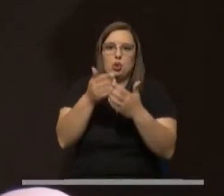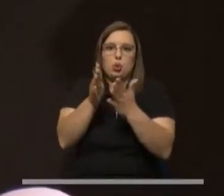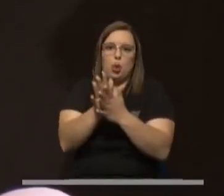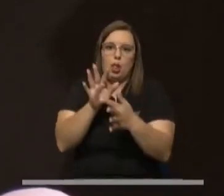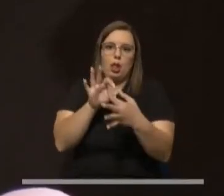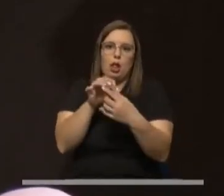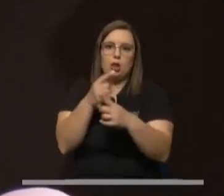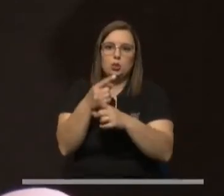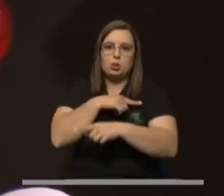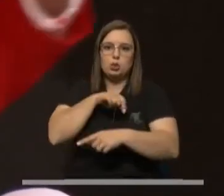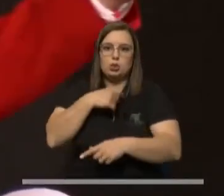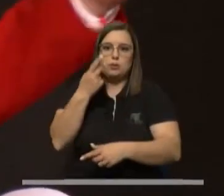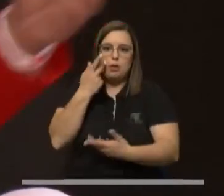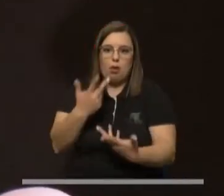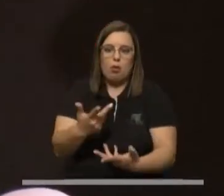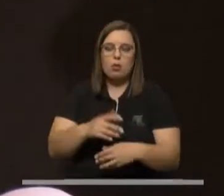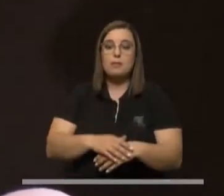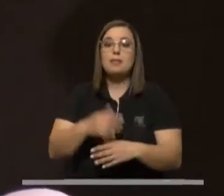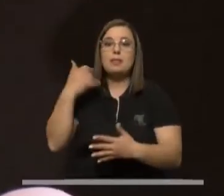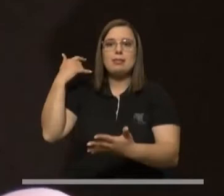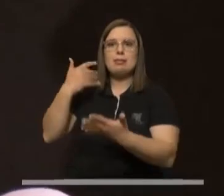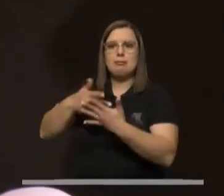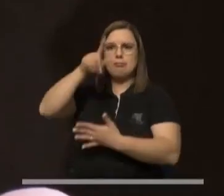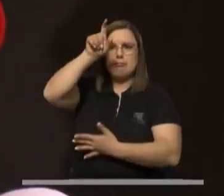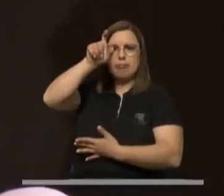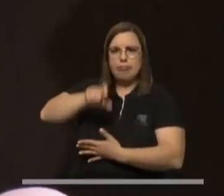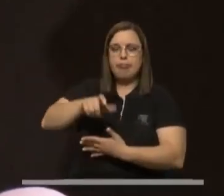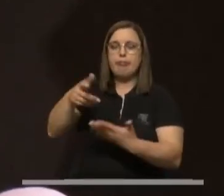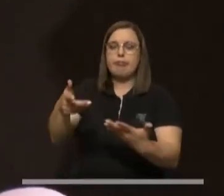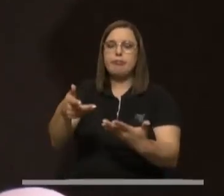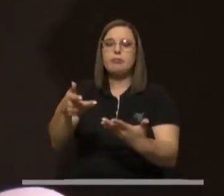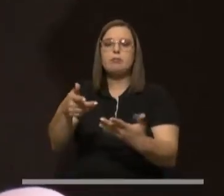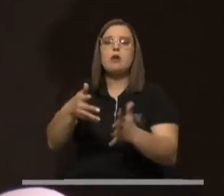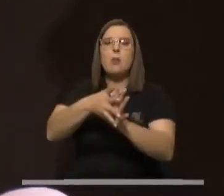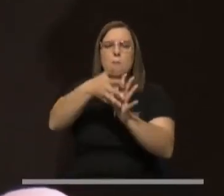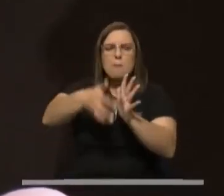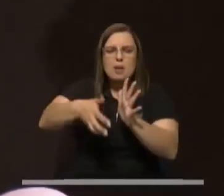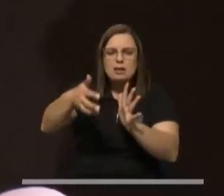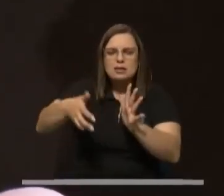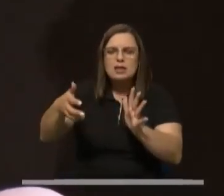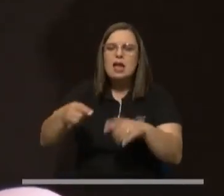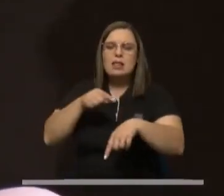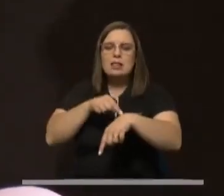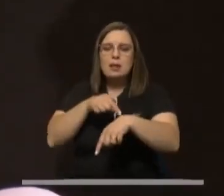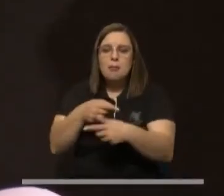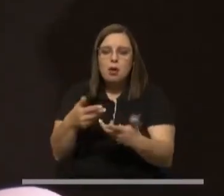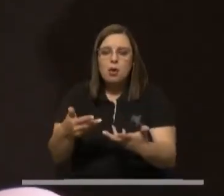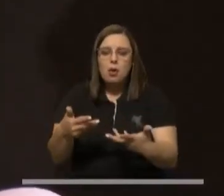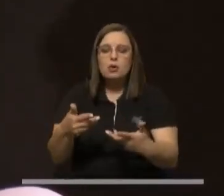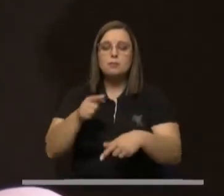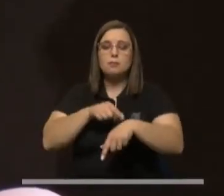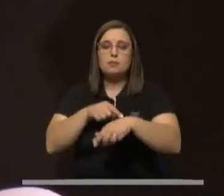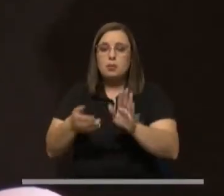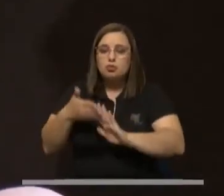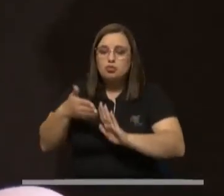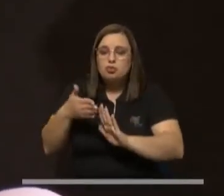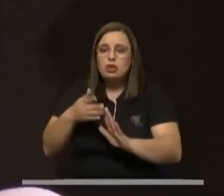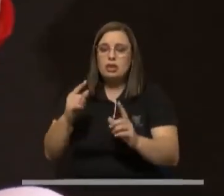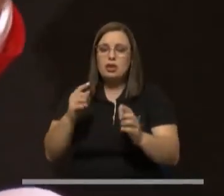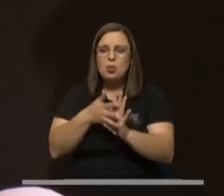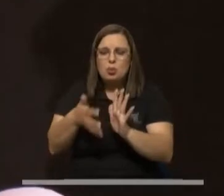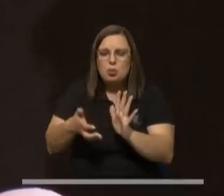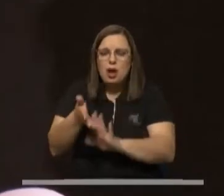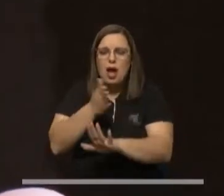is simplicity, which says everything about the context in which we live this morning. We've heard about the complexity of the time we live